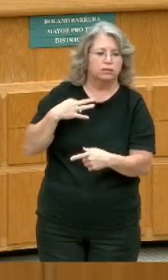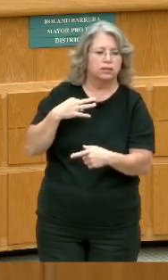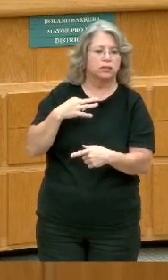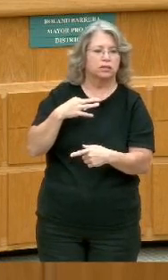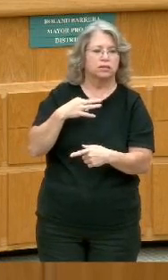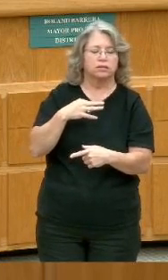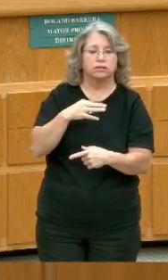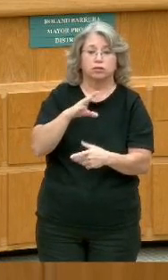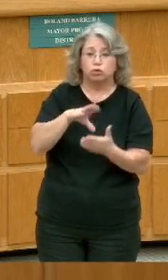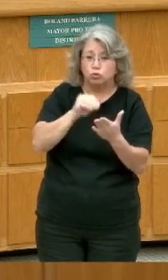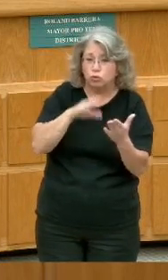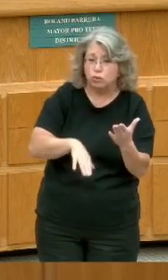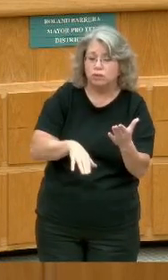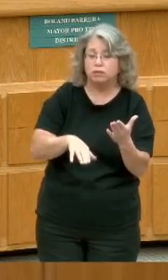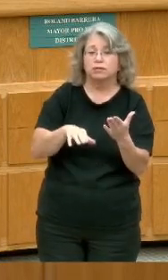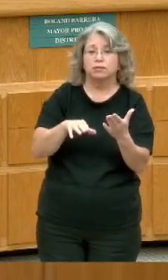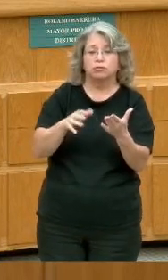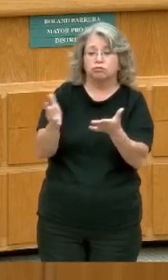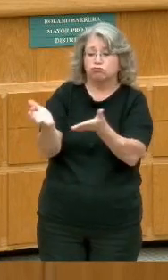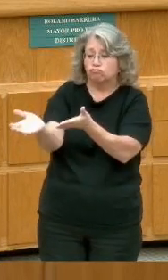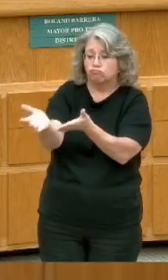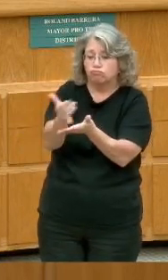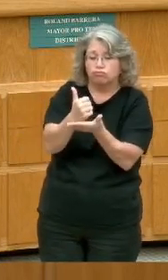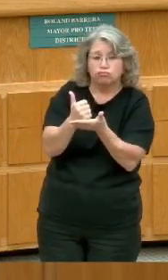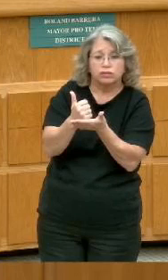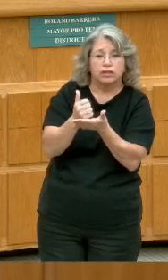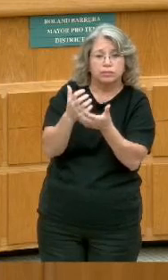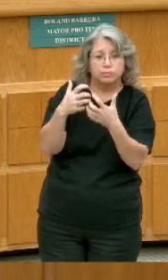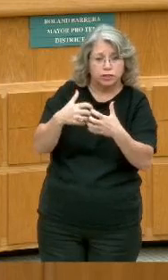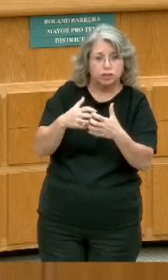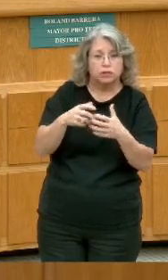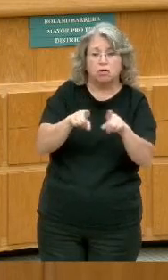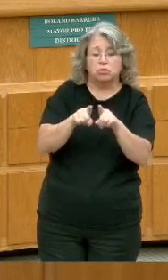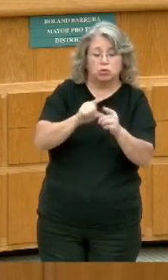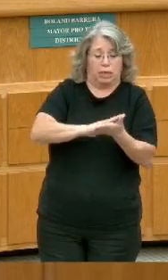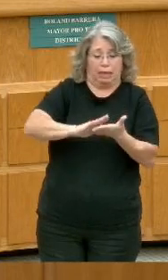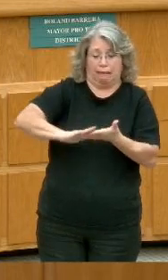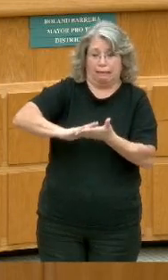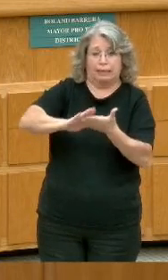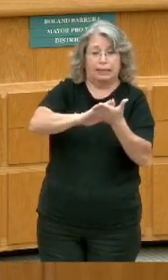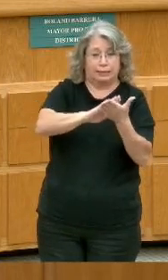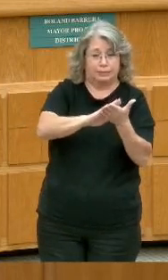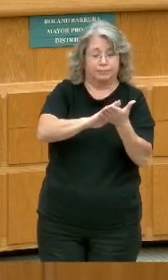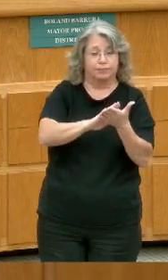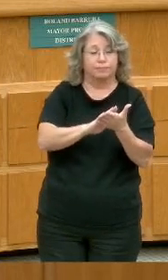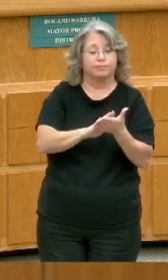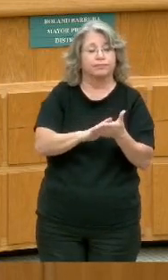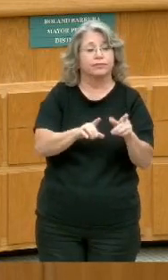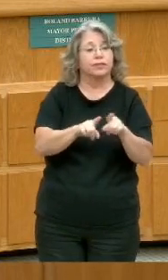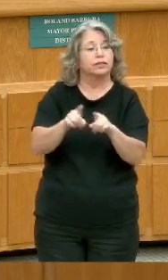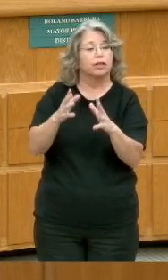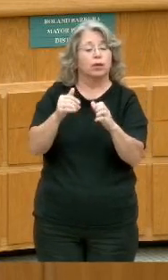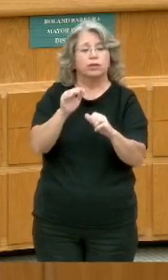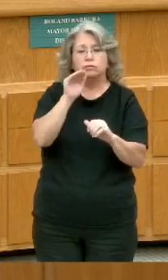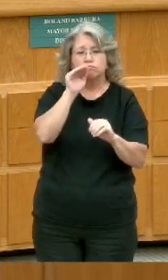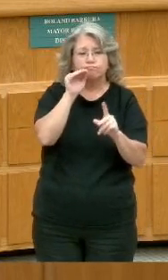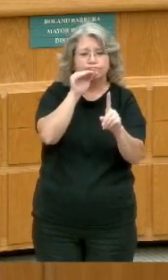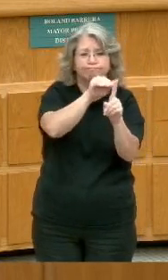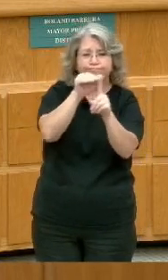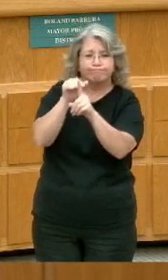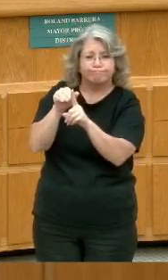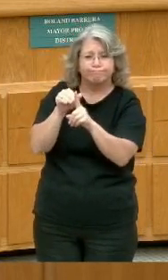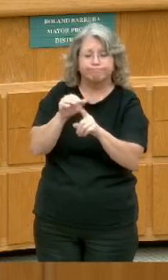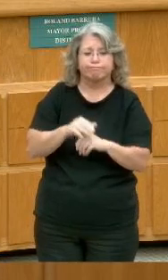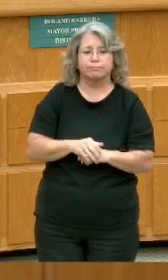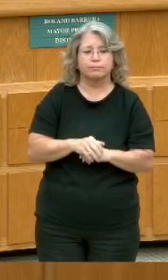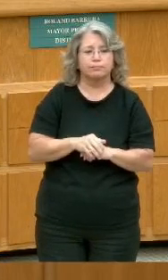these machines and also to clean them. It's also always worth mentioning to remind citizens to